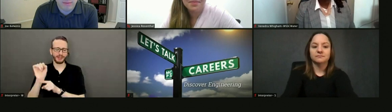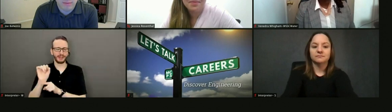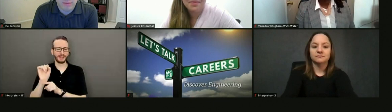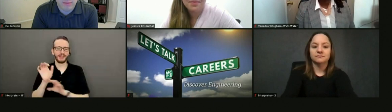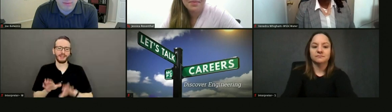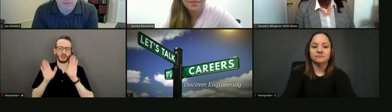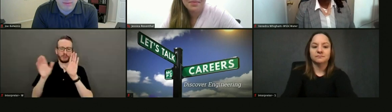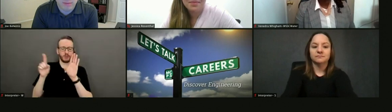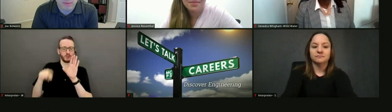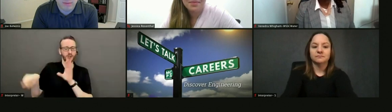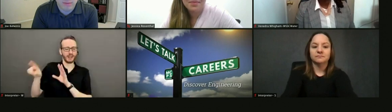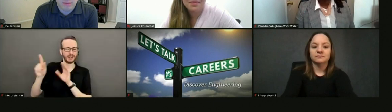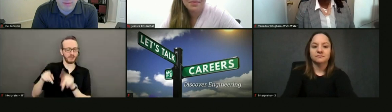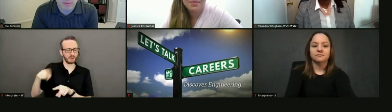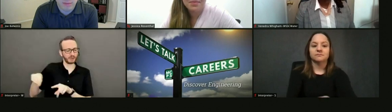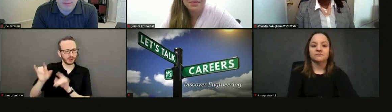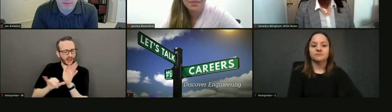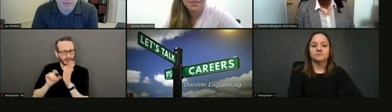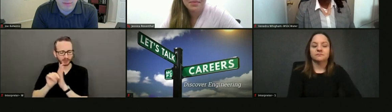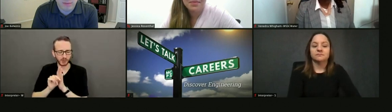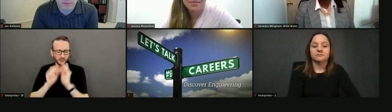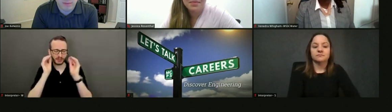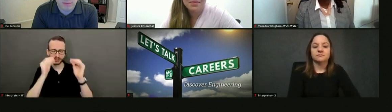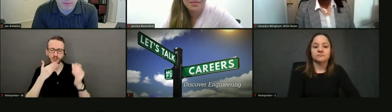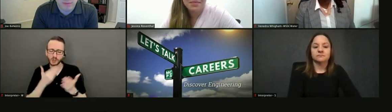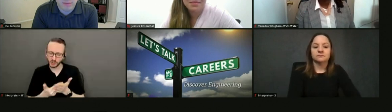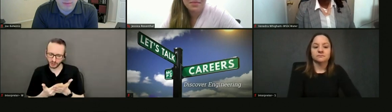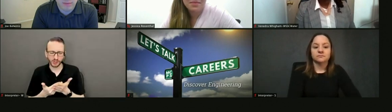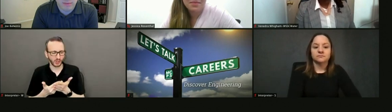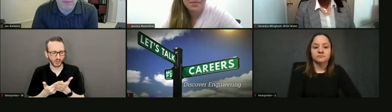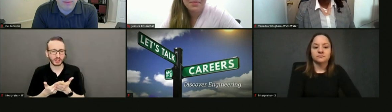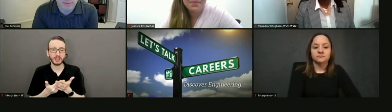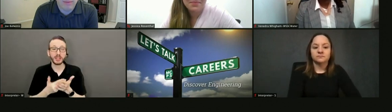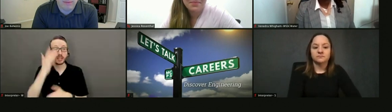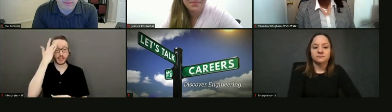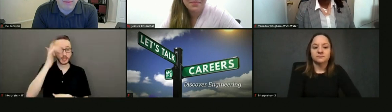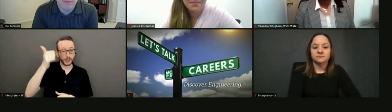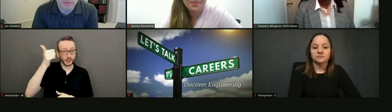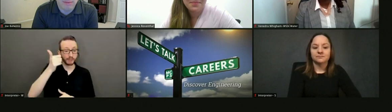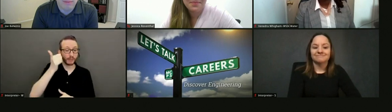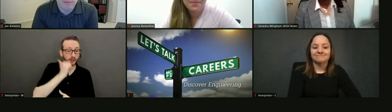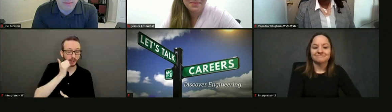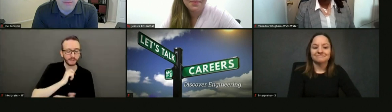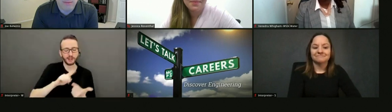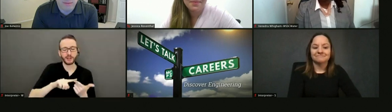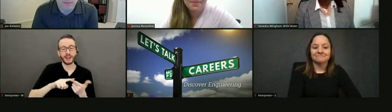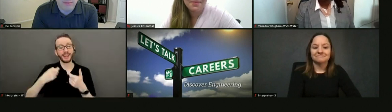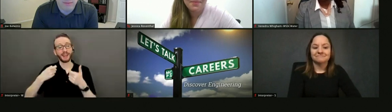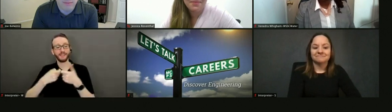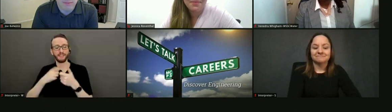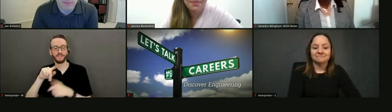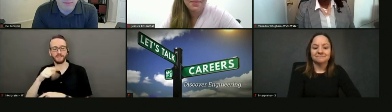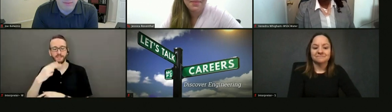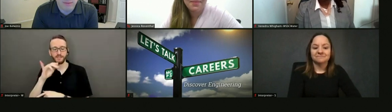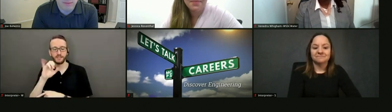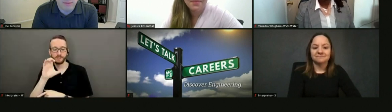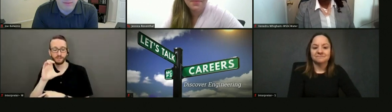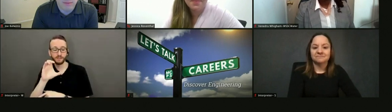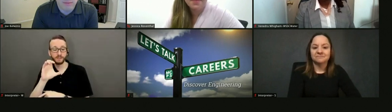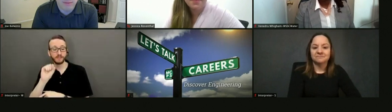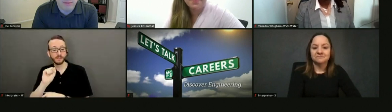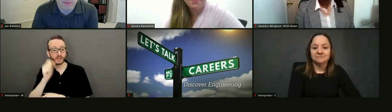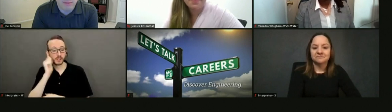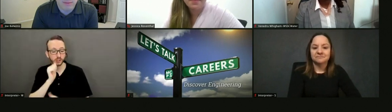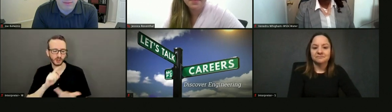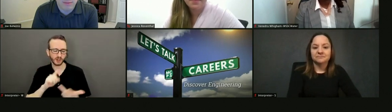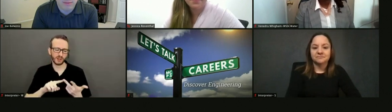there that teach really good engineering. I think Smarter Every Day and Physics Girl, and I think most people know Mark Roper,